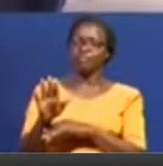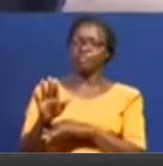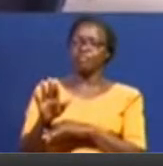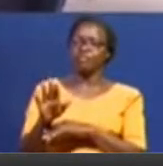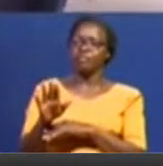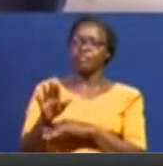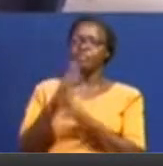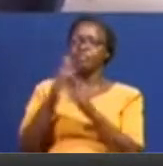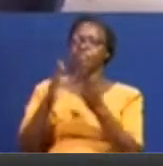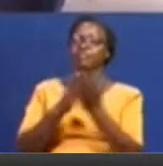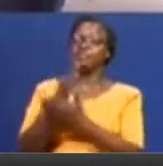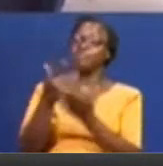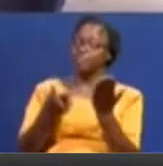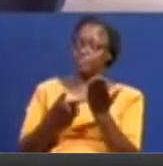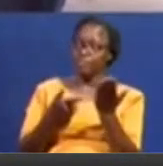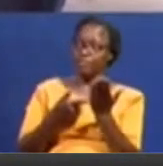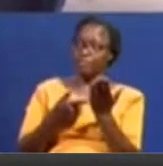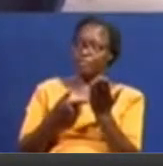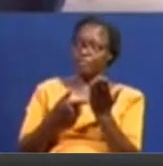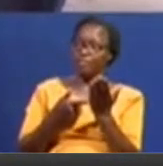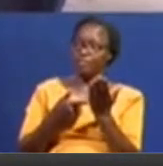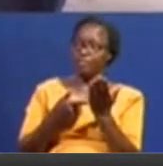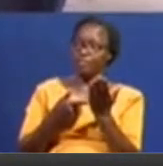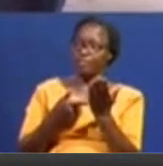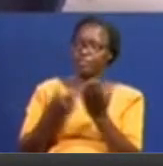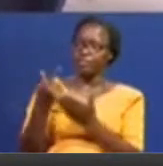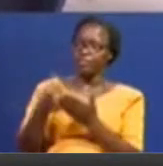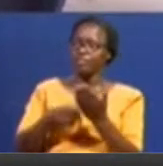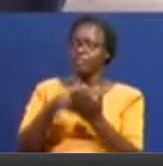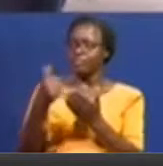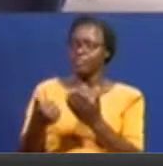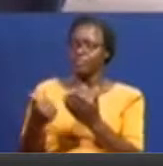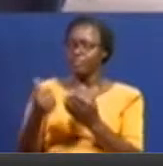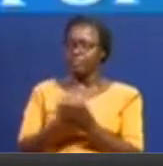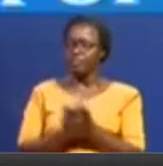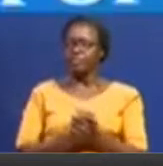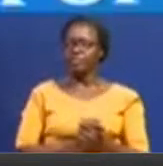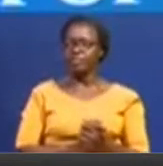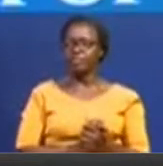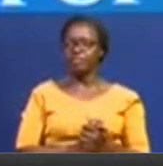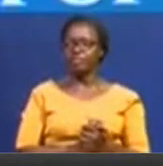results through technology. Yes. What are the other aspects of it?